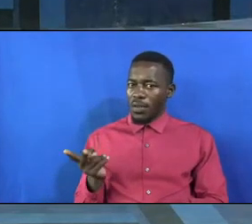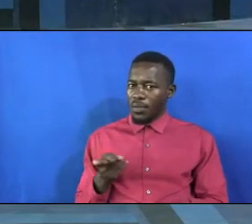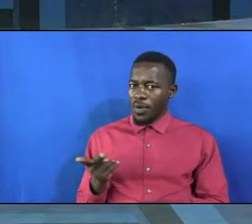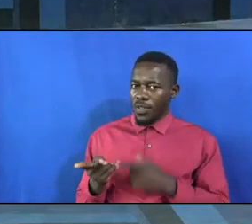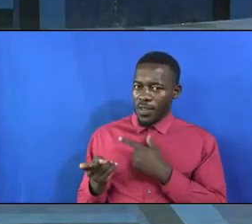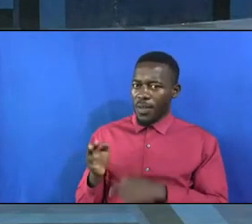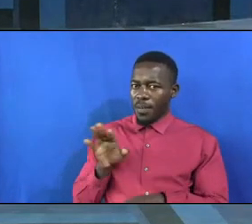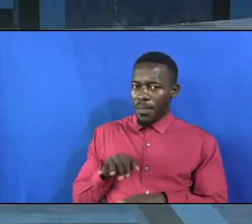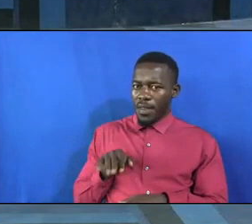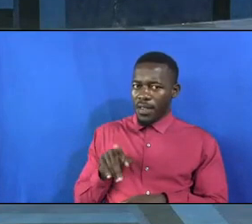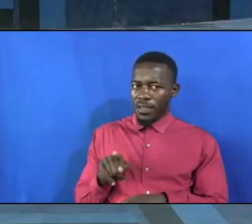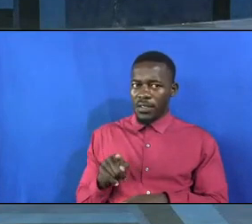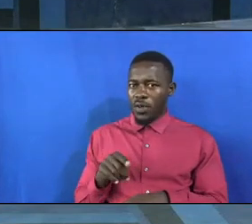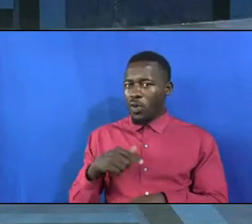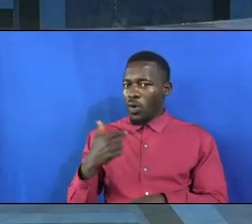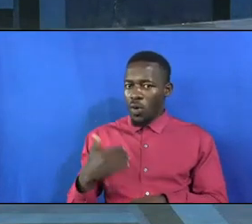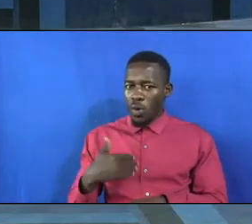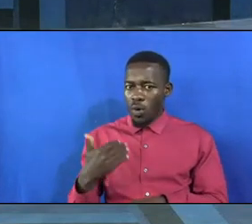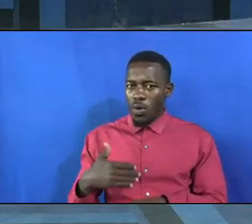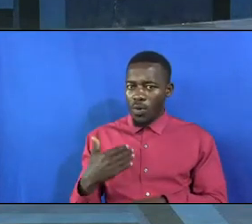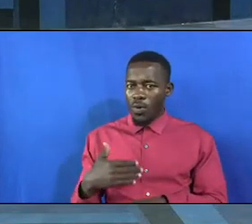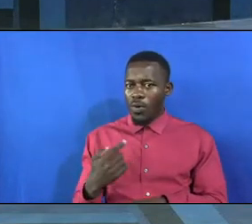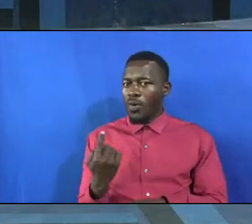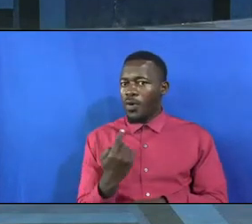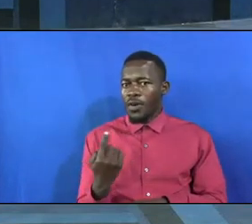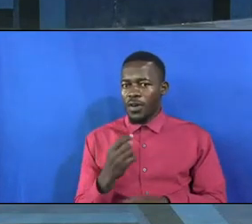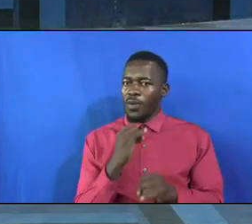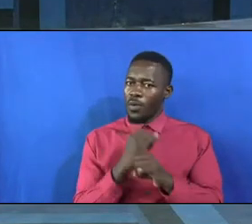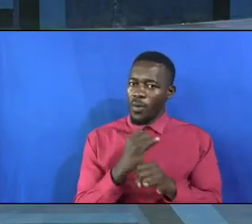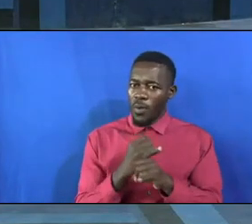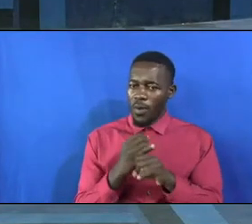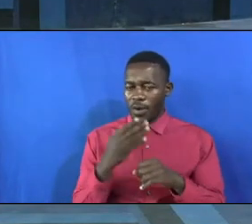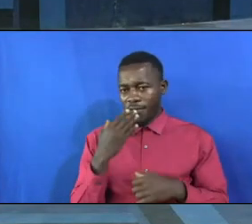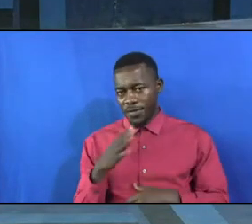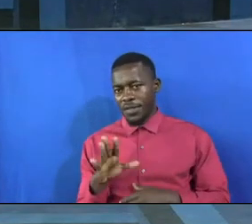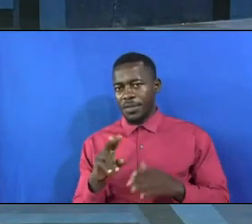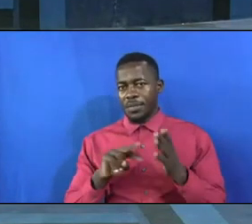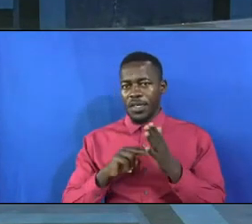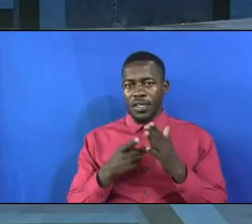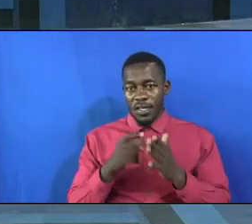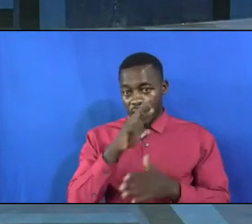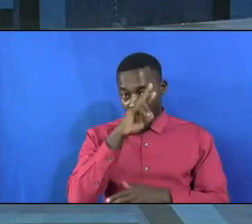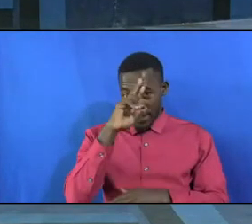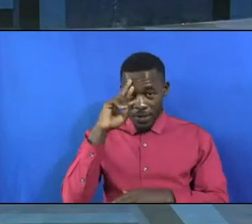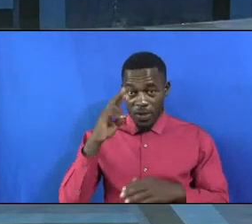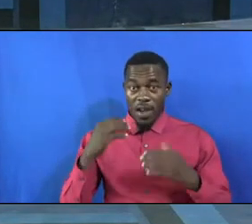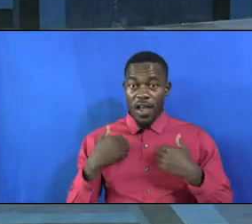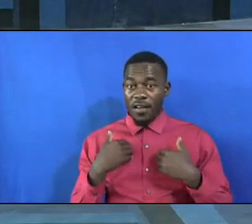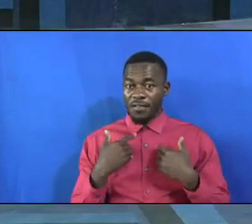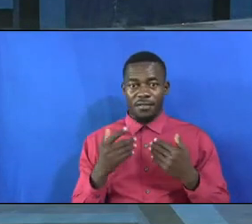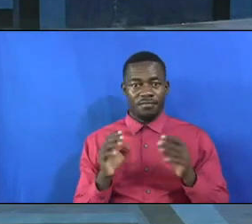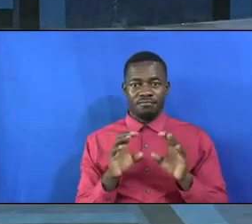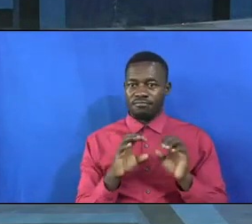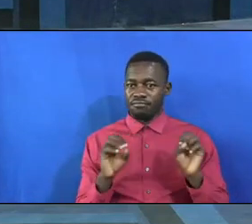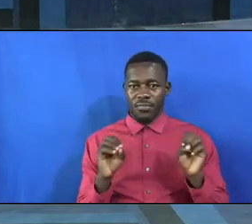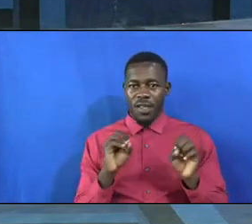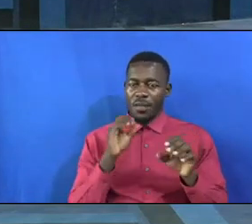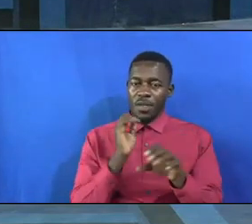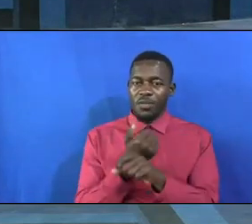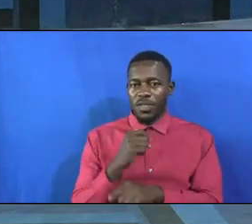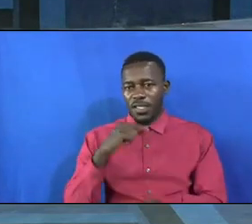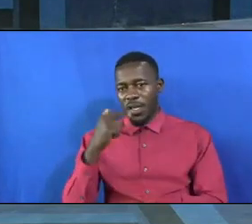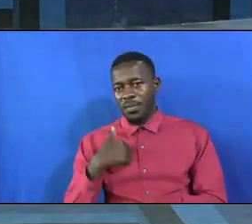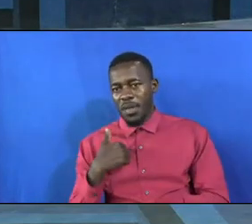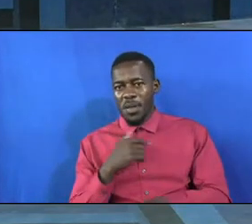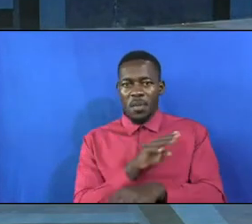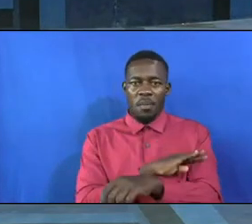are told and then they do. And so they had a reason to say, I can't do it because, you know, I have no